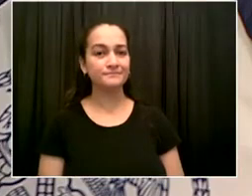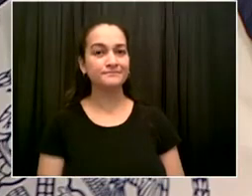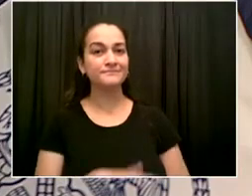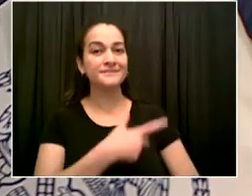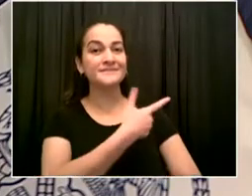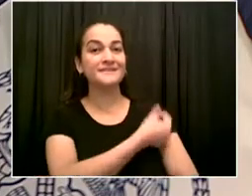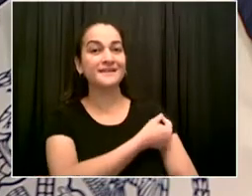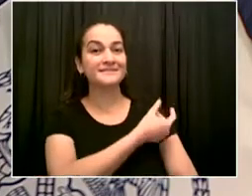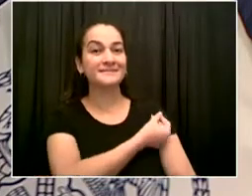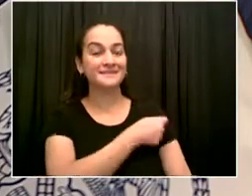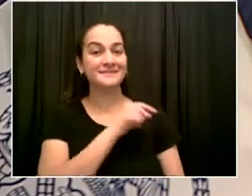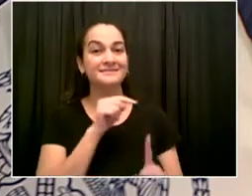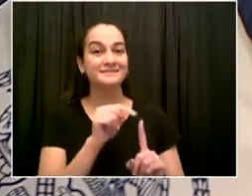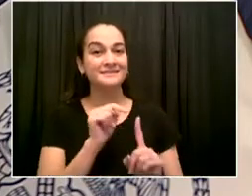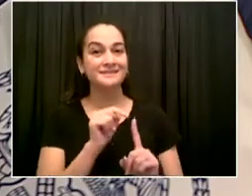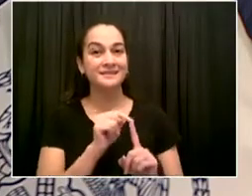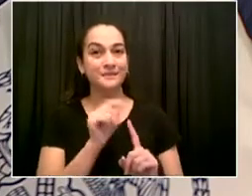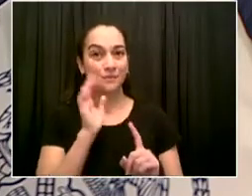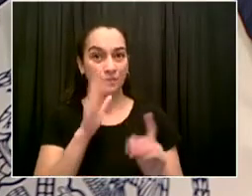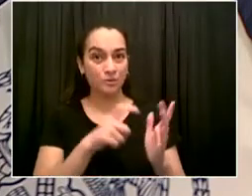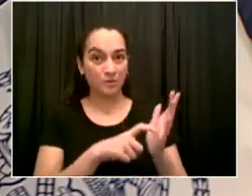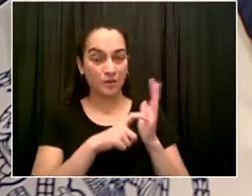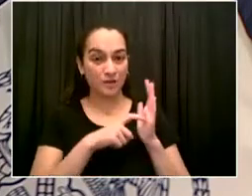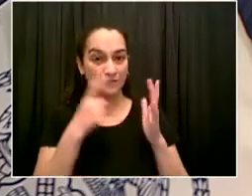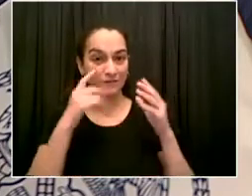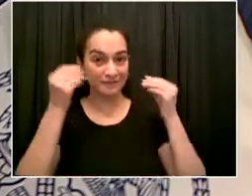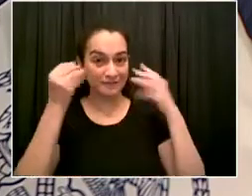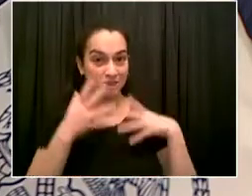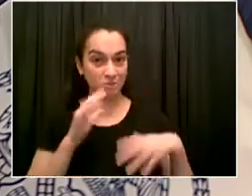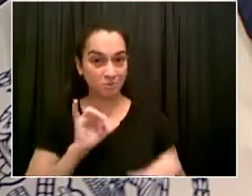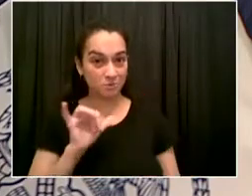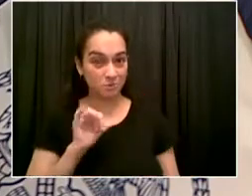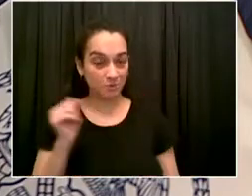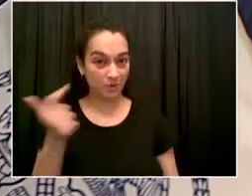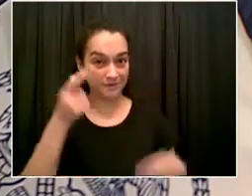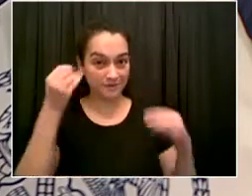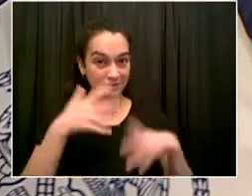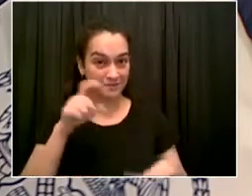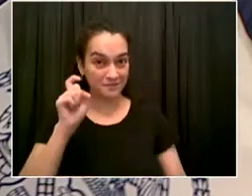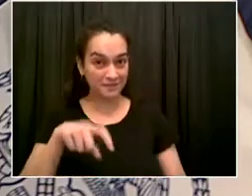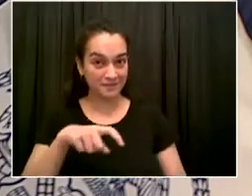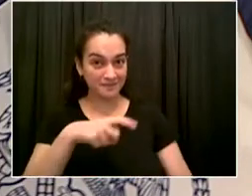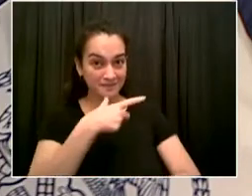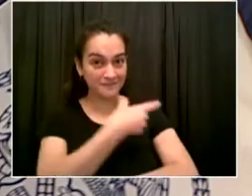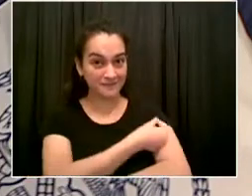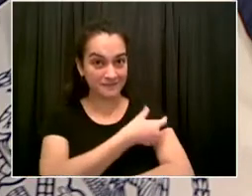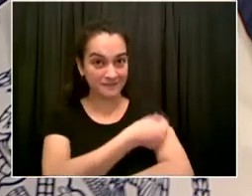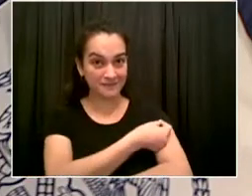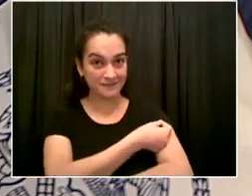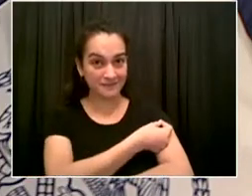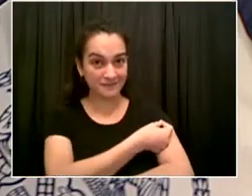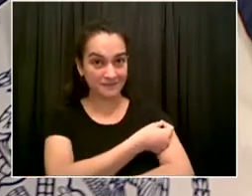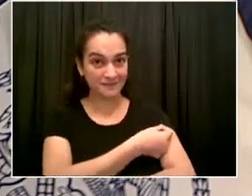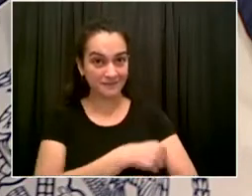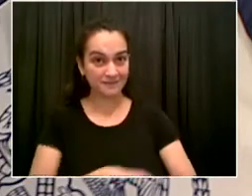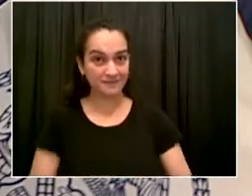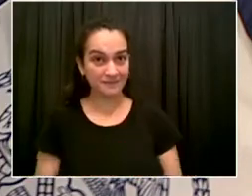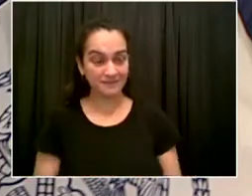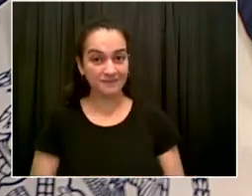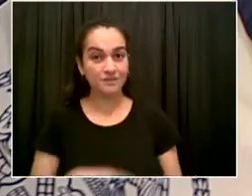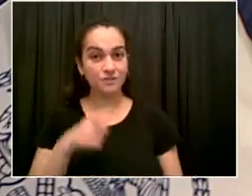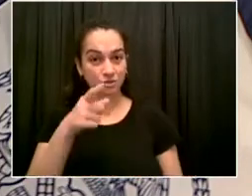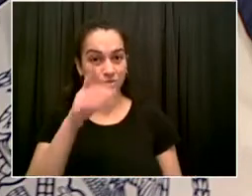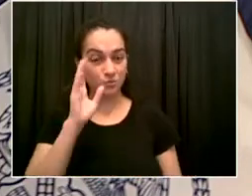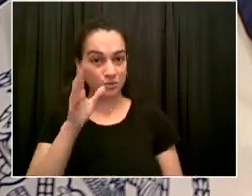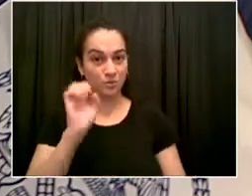is there a possibility that eligible students will need to show proof of vaccination